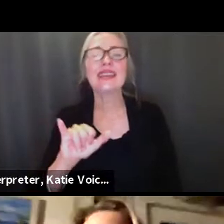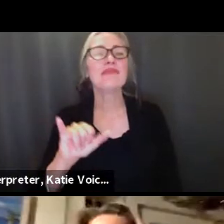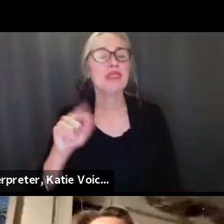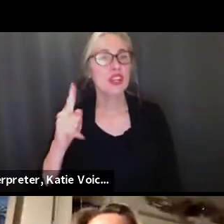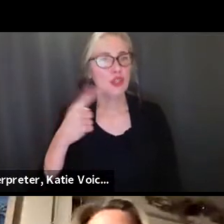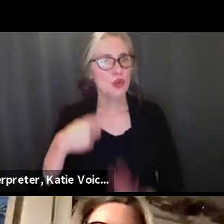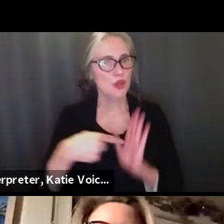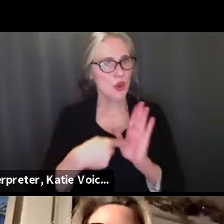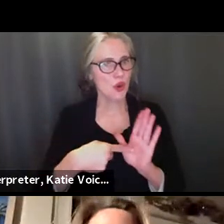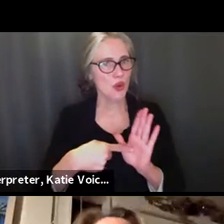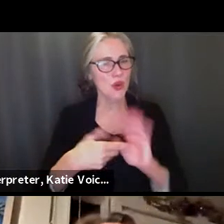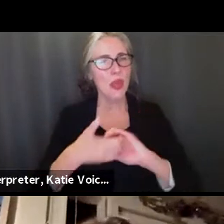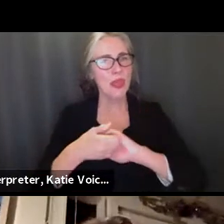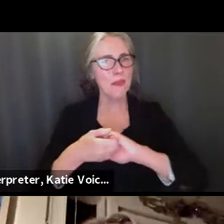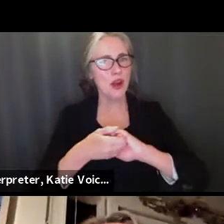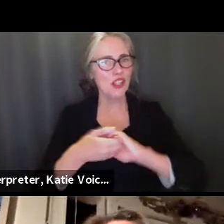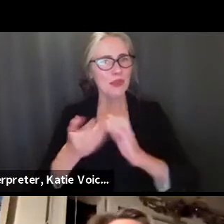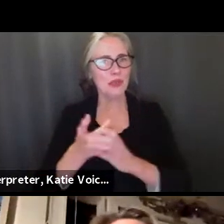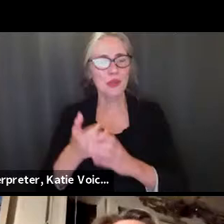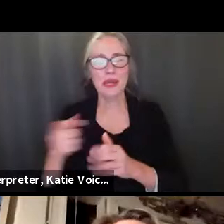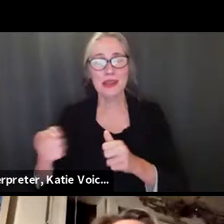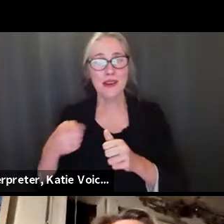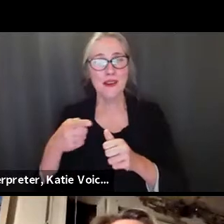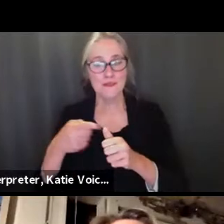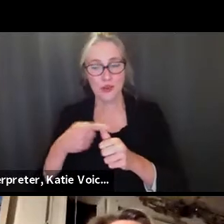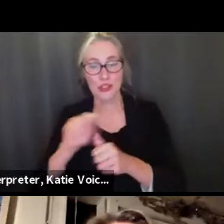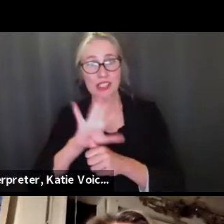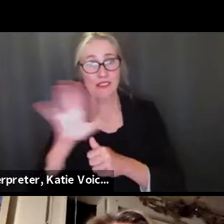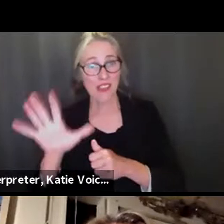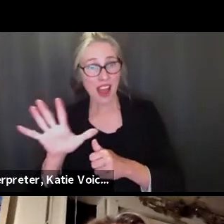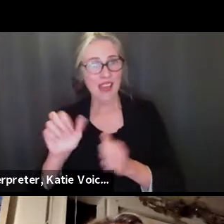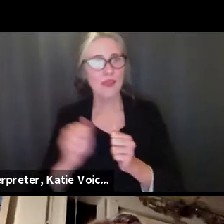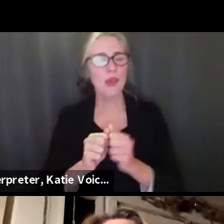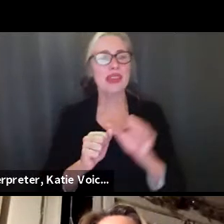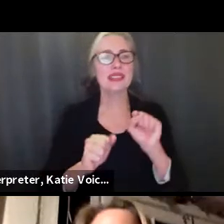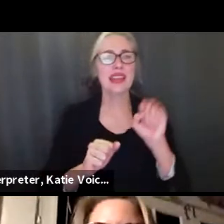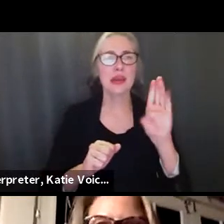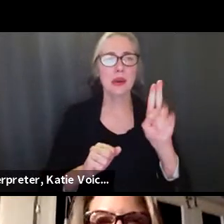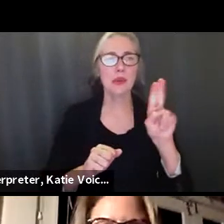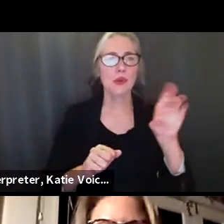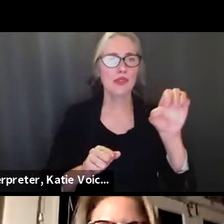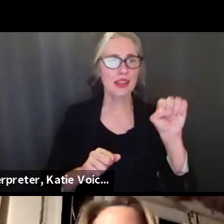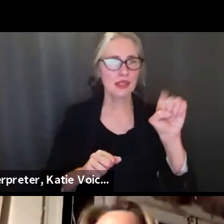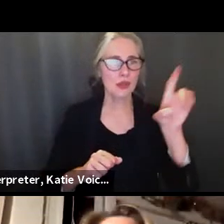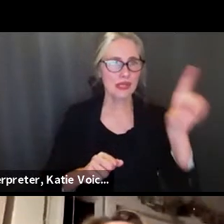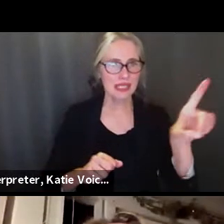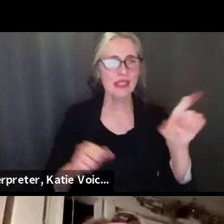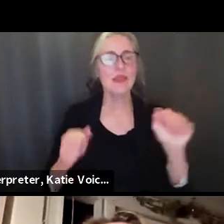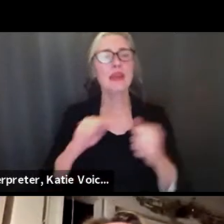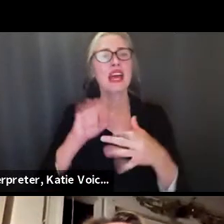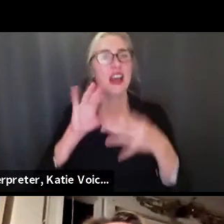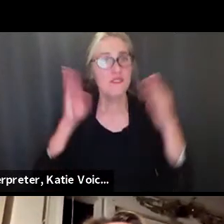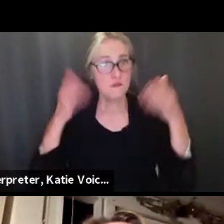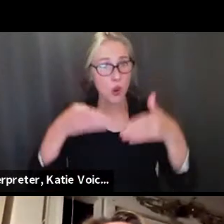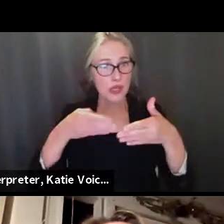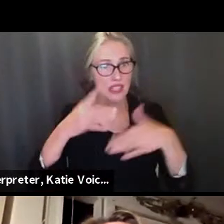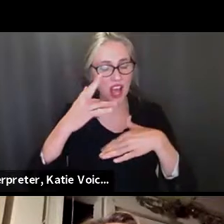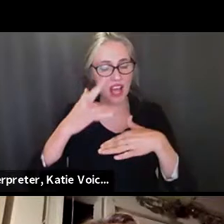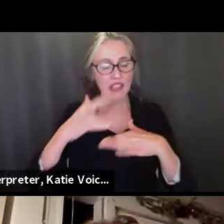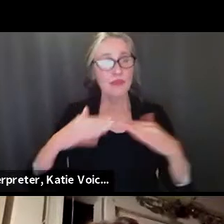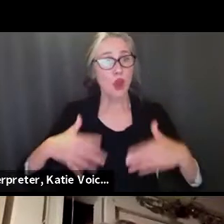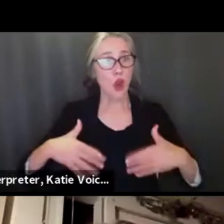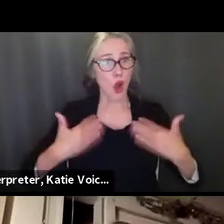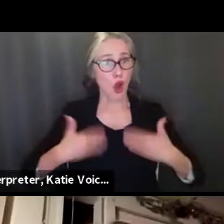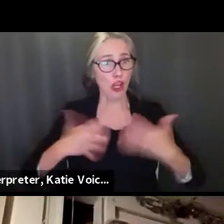between First Five and Santa Barbara Unified around early learning and our intent to prepare for the California